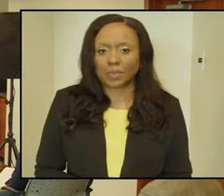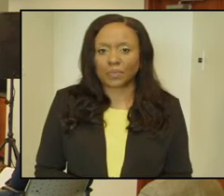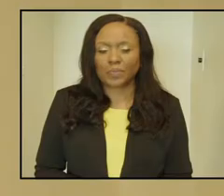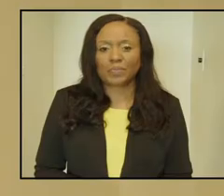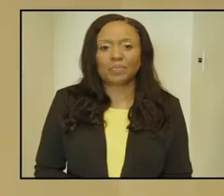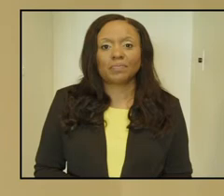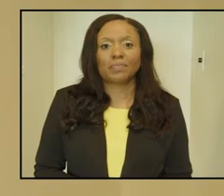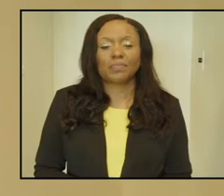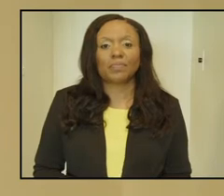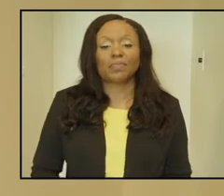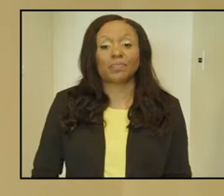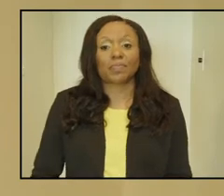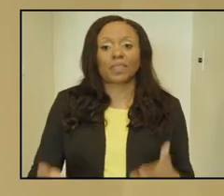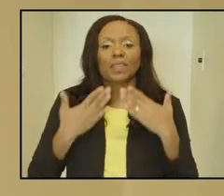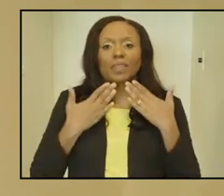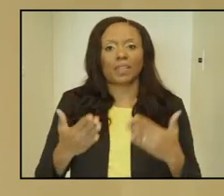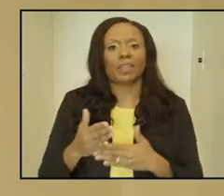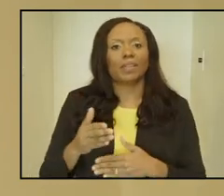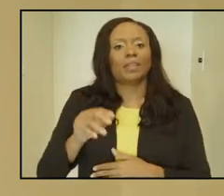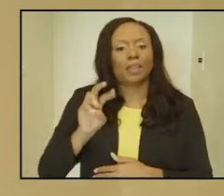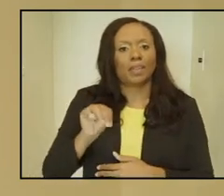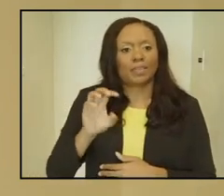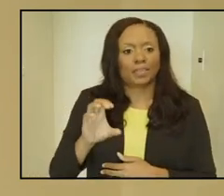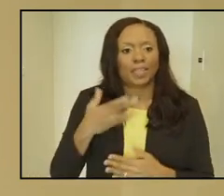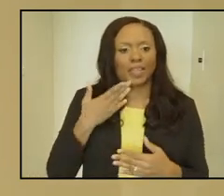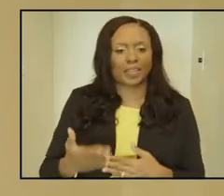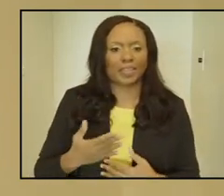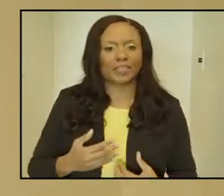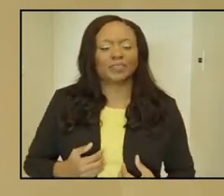Thank you, Madam MC.